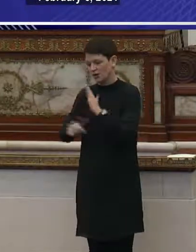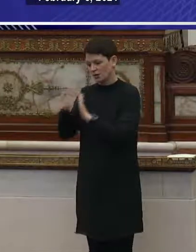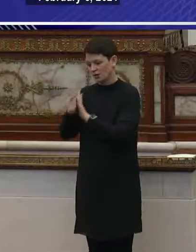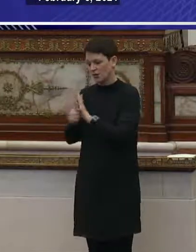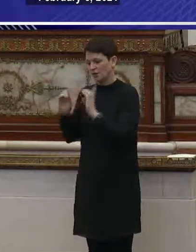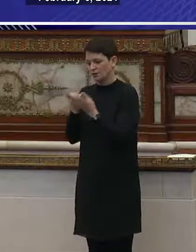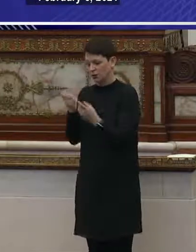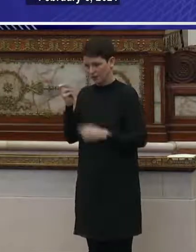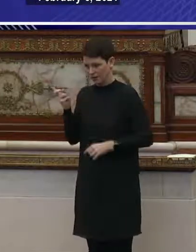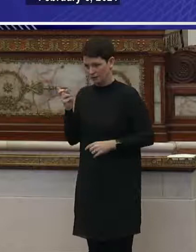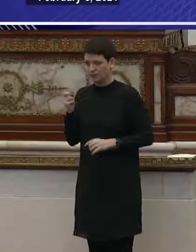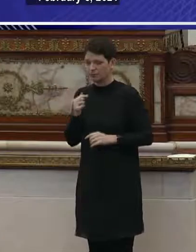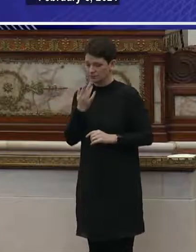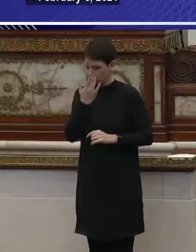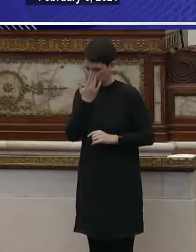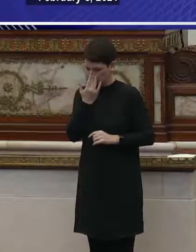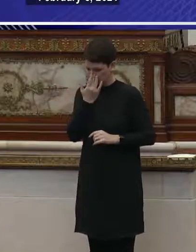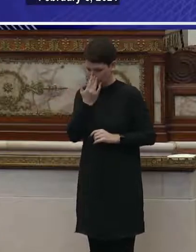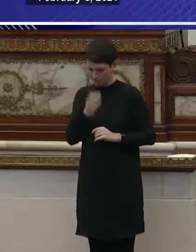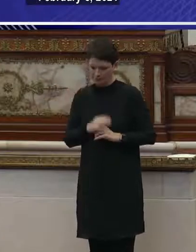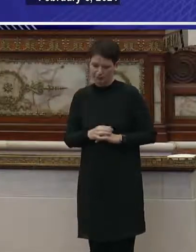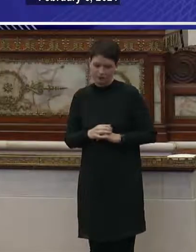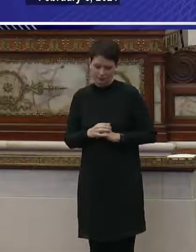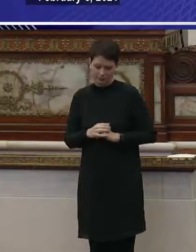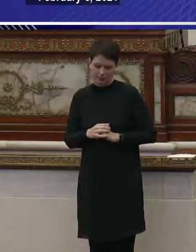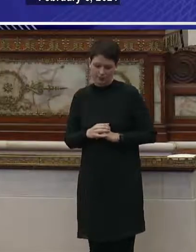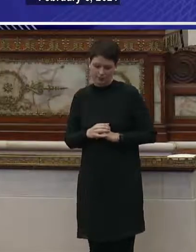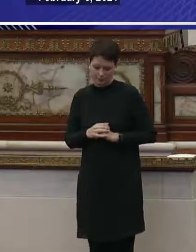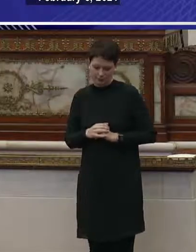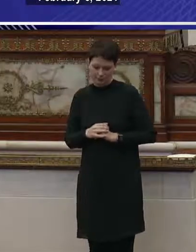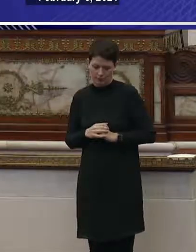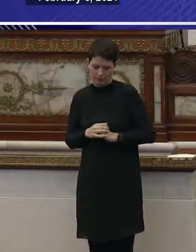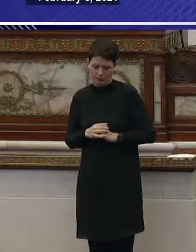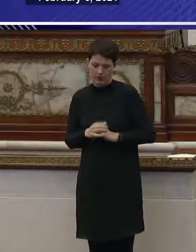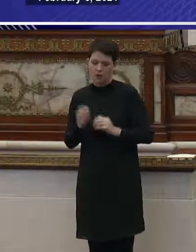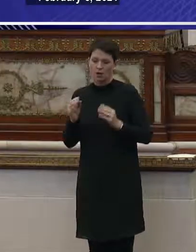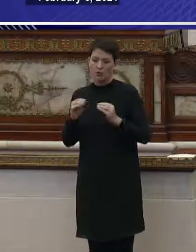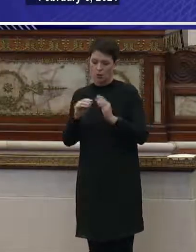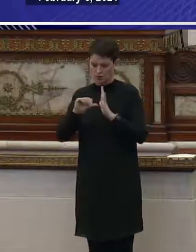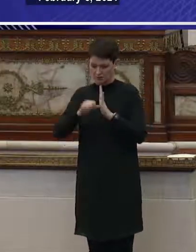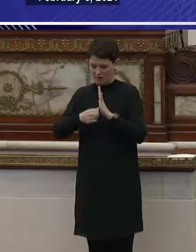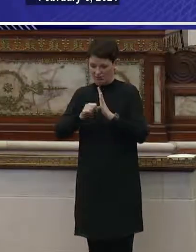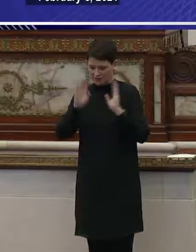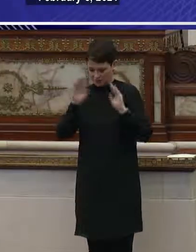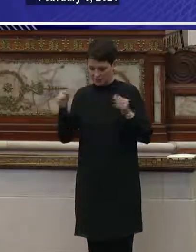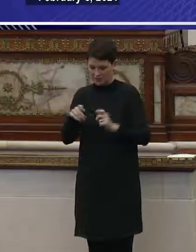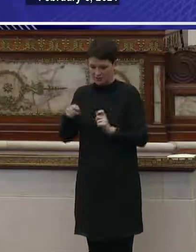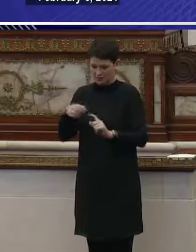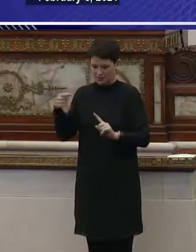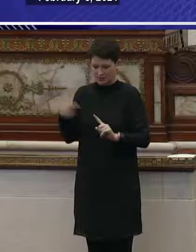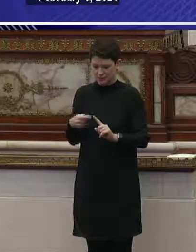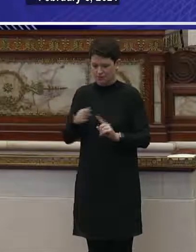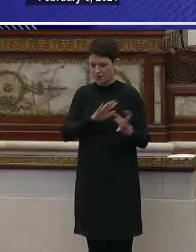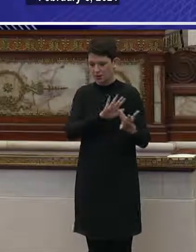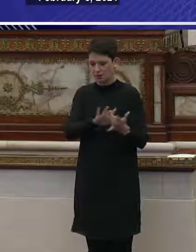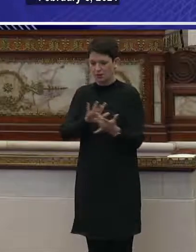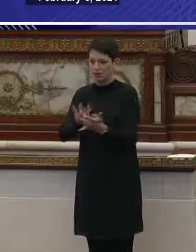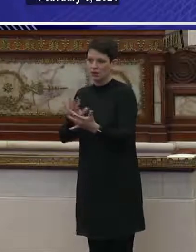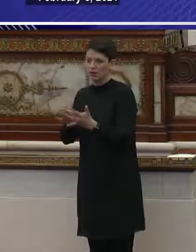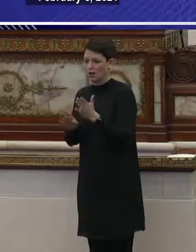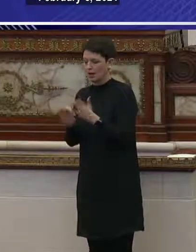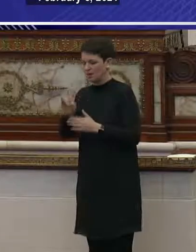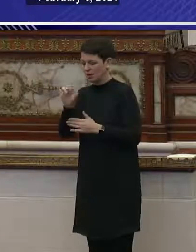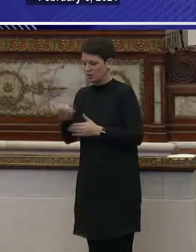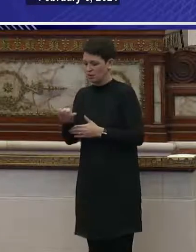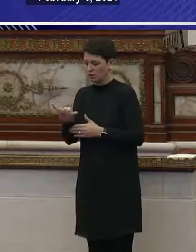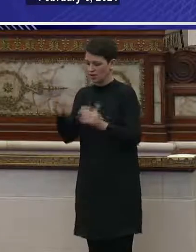but to have particular greater emphasis on reaching those, minority,